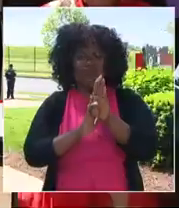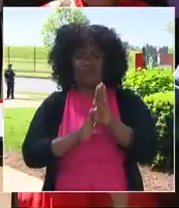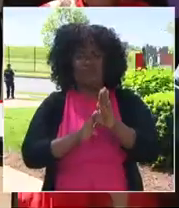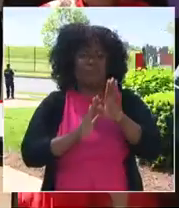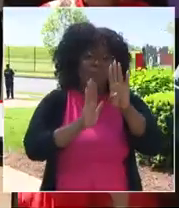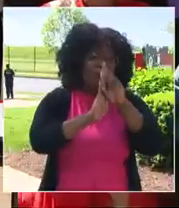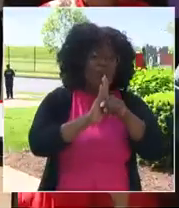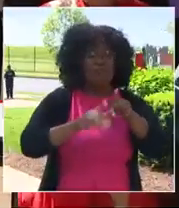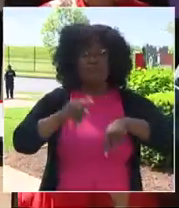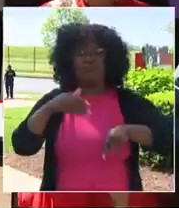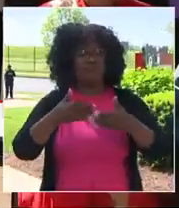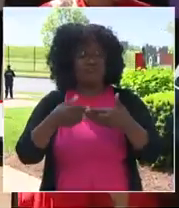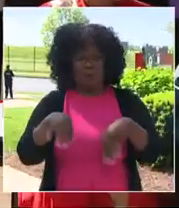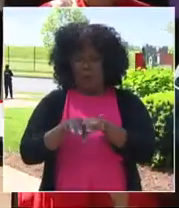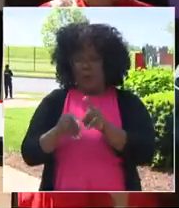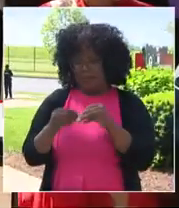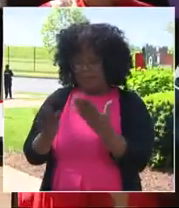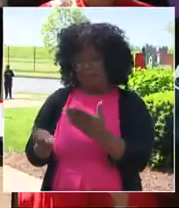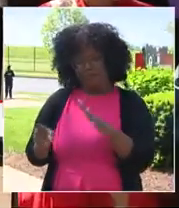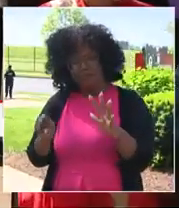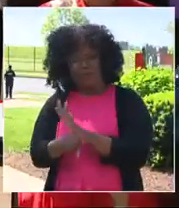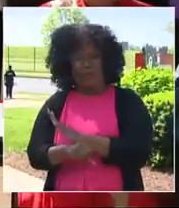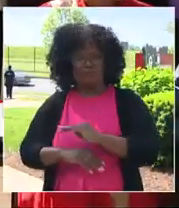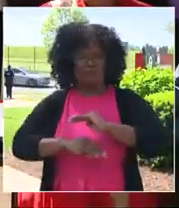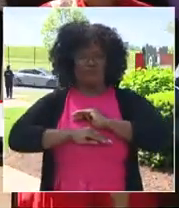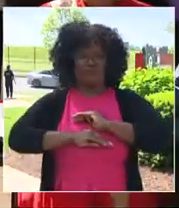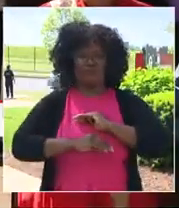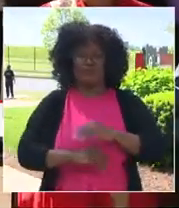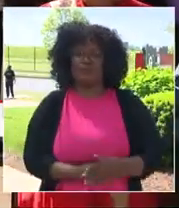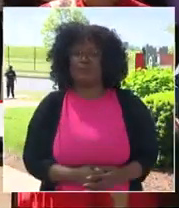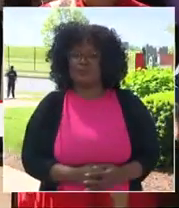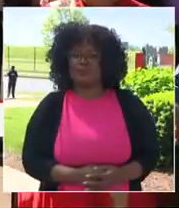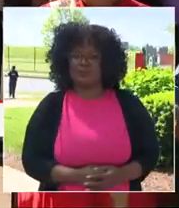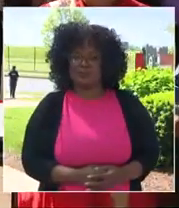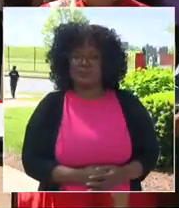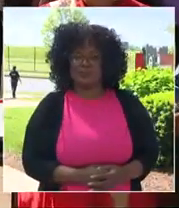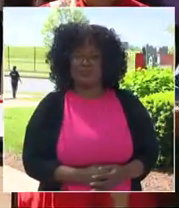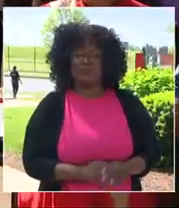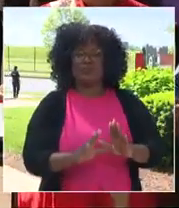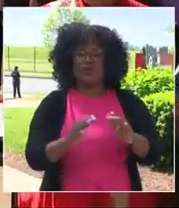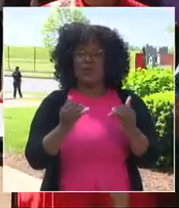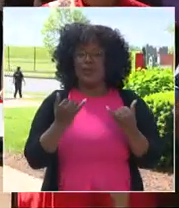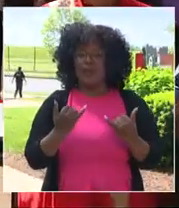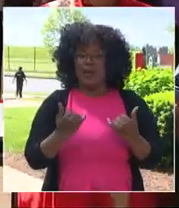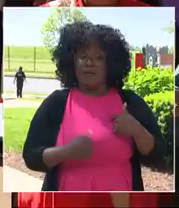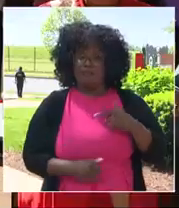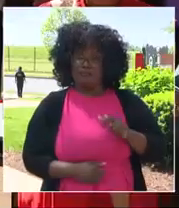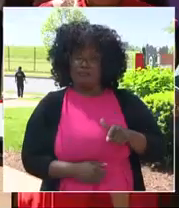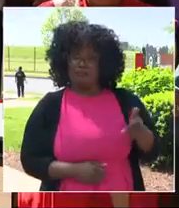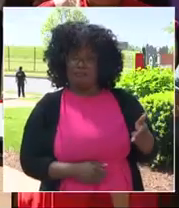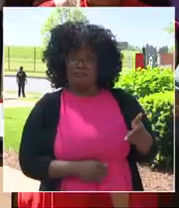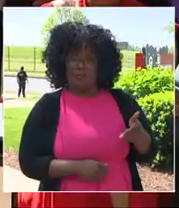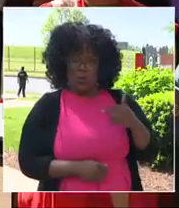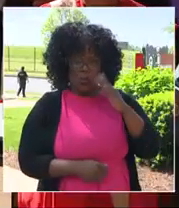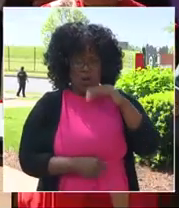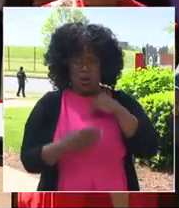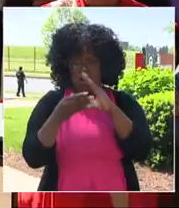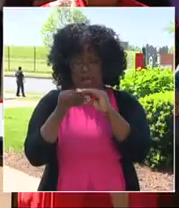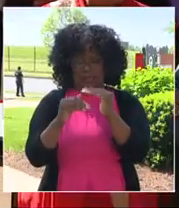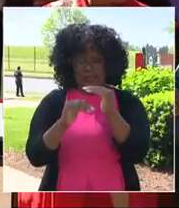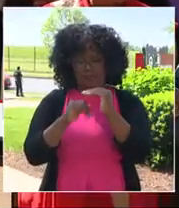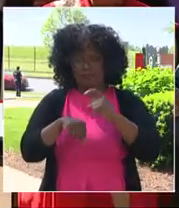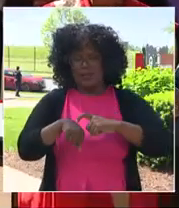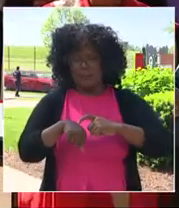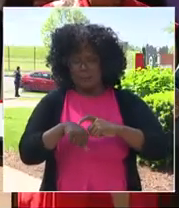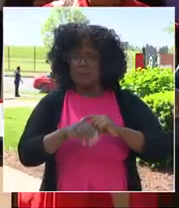Okay? All right? So now I have to pass the mic because they put me on a time limit, y'all. It is my deep